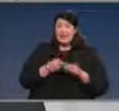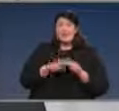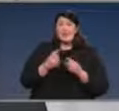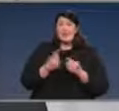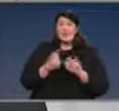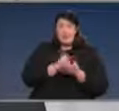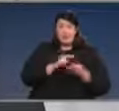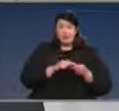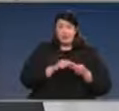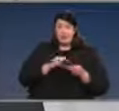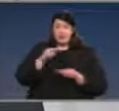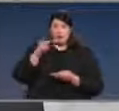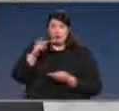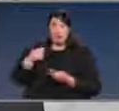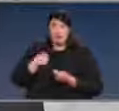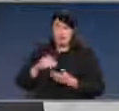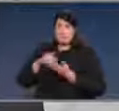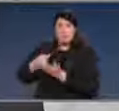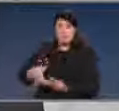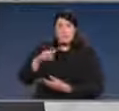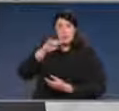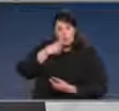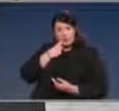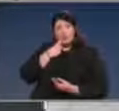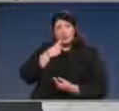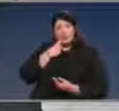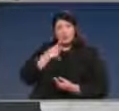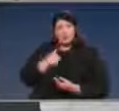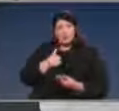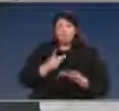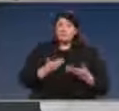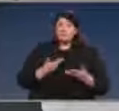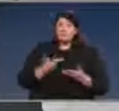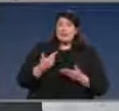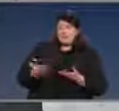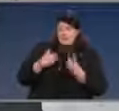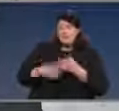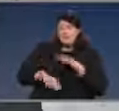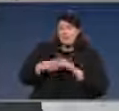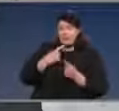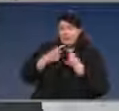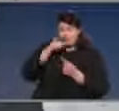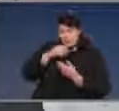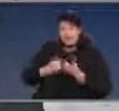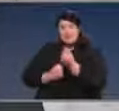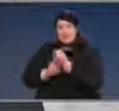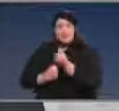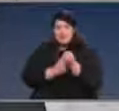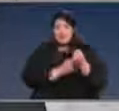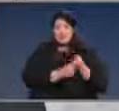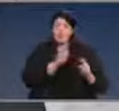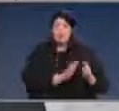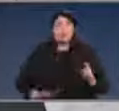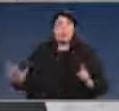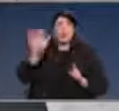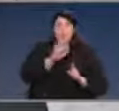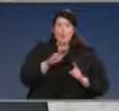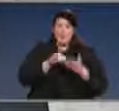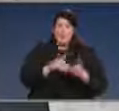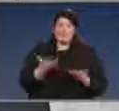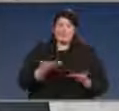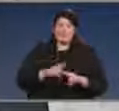will demonstrate that there are issues, and a commitment again to sharing and transparency across the nation so that we can assist where we